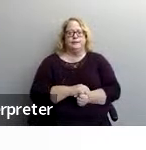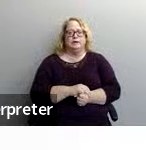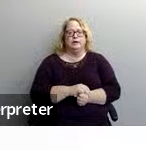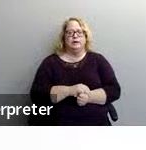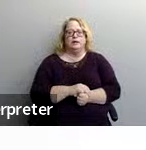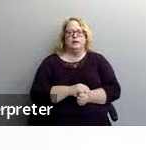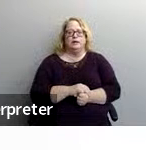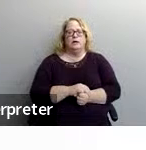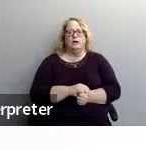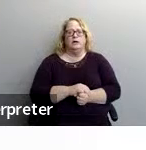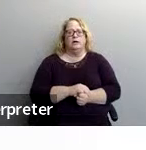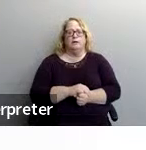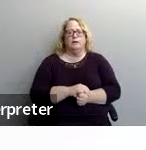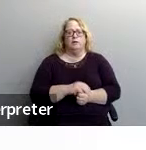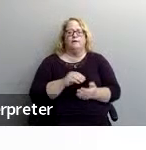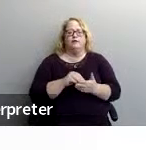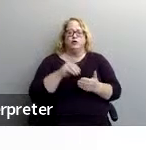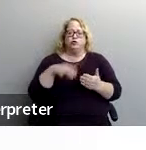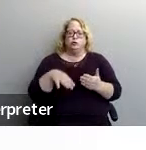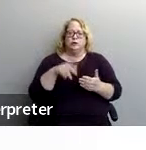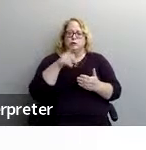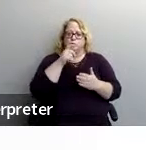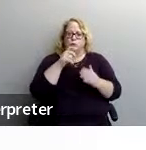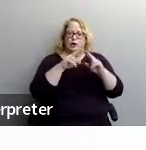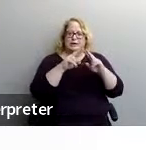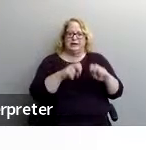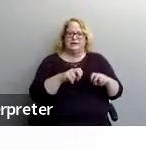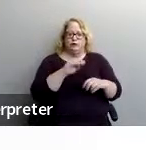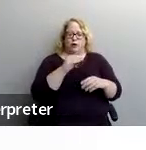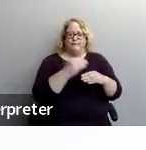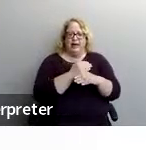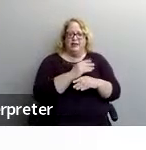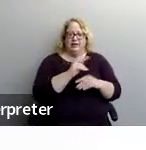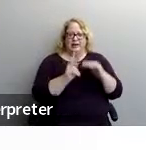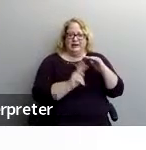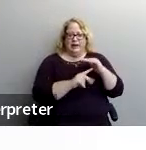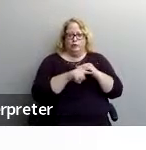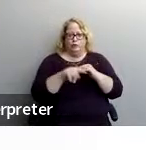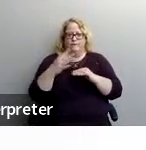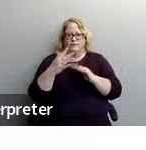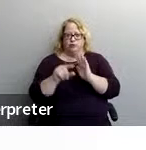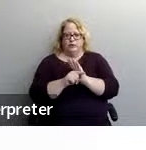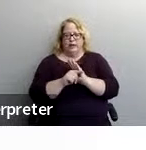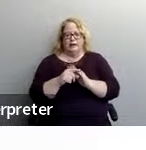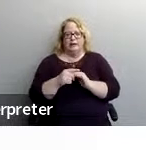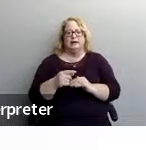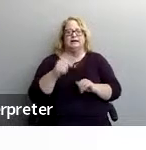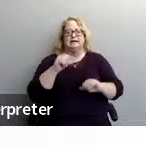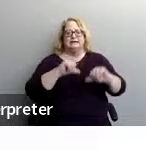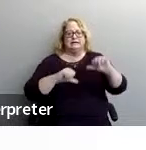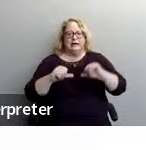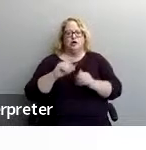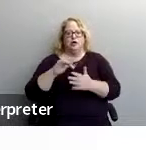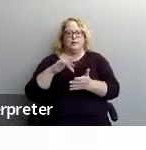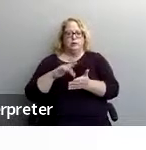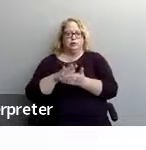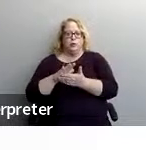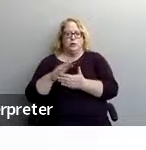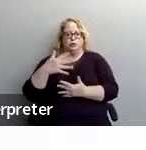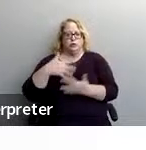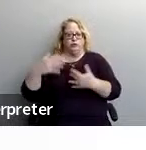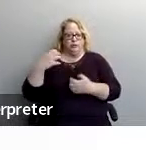our students who are assessed on math for K through 5 science, and then our middle school social emotional